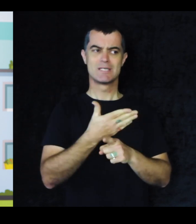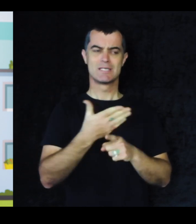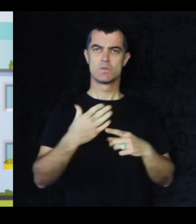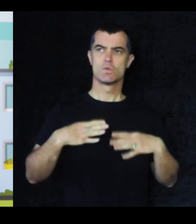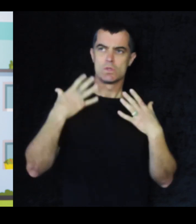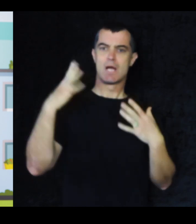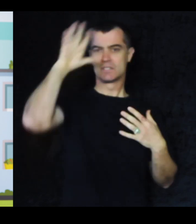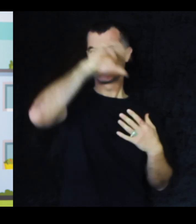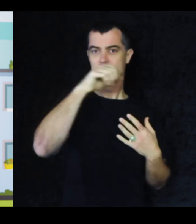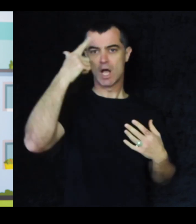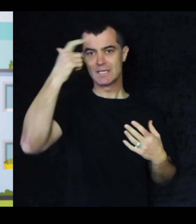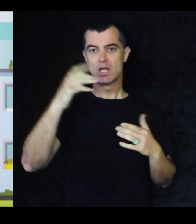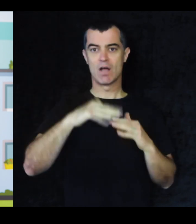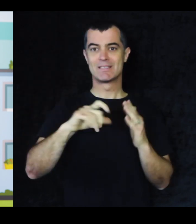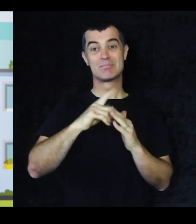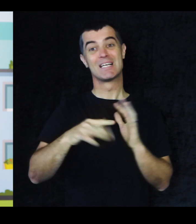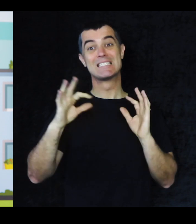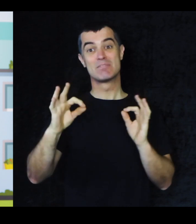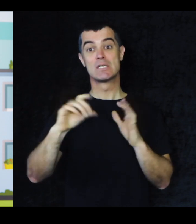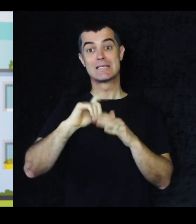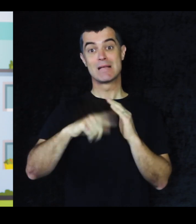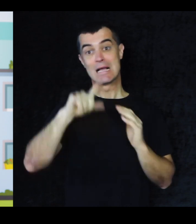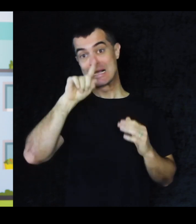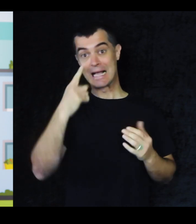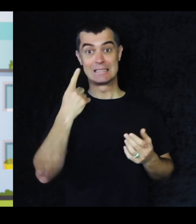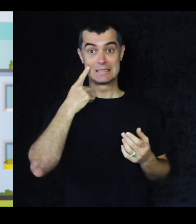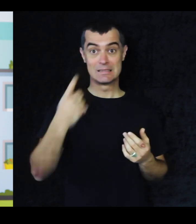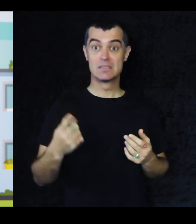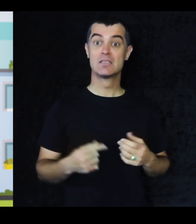preconceived ideas of disabilities, especially invisible ones,